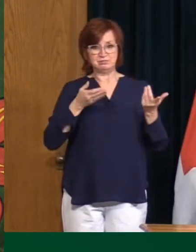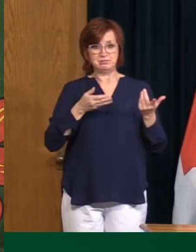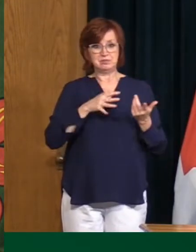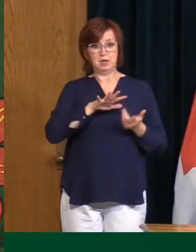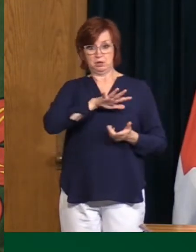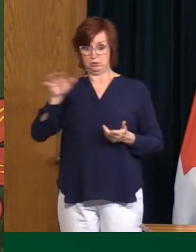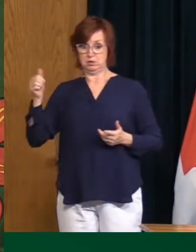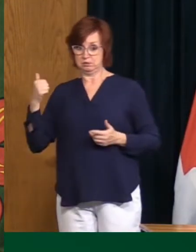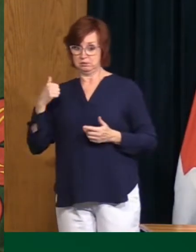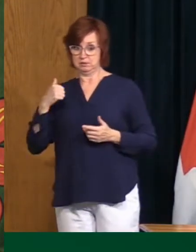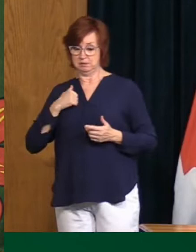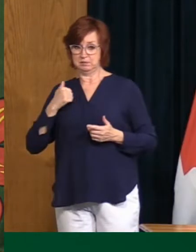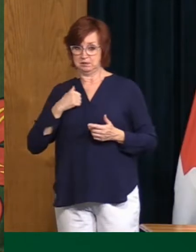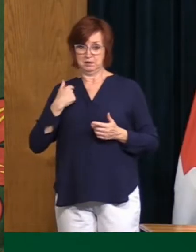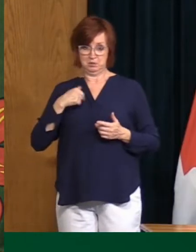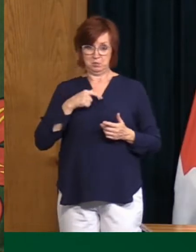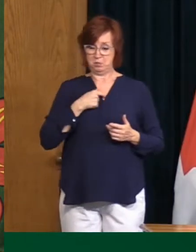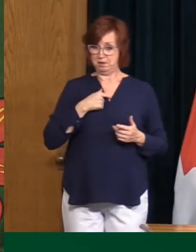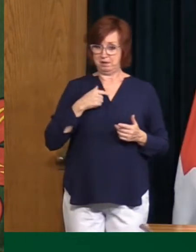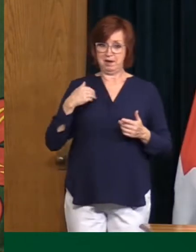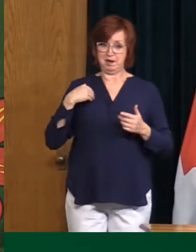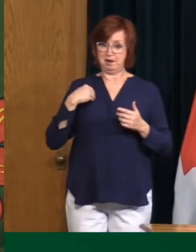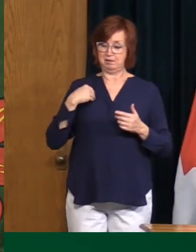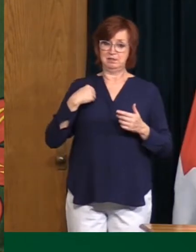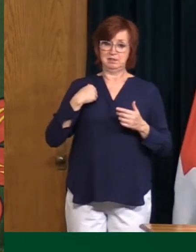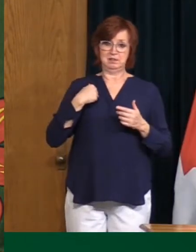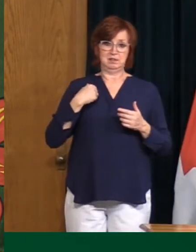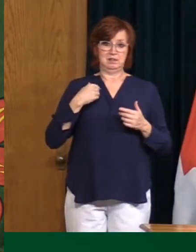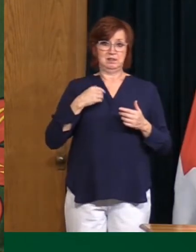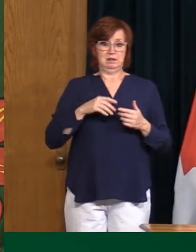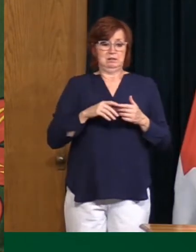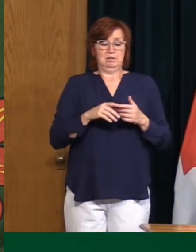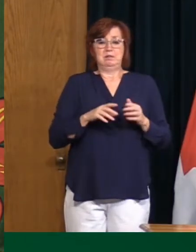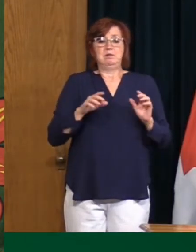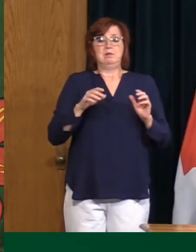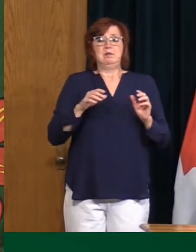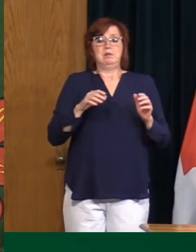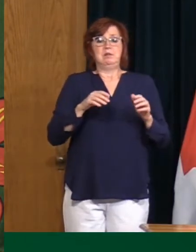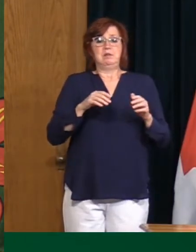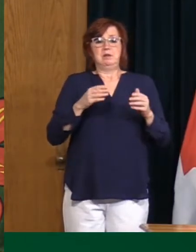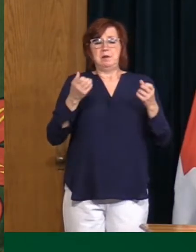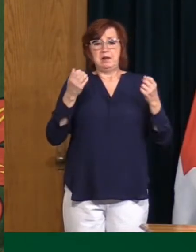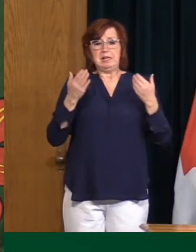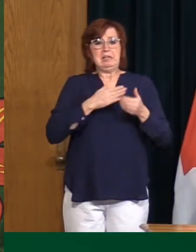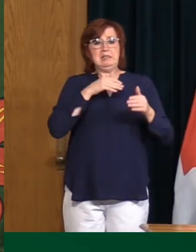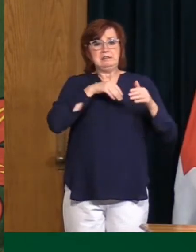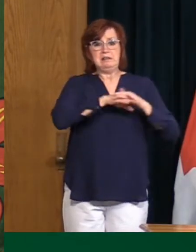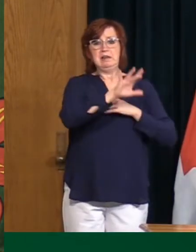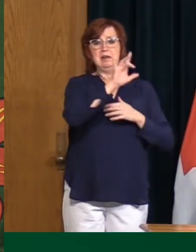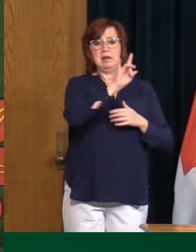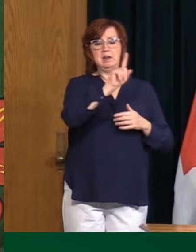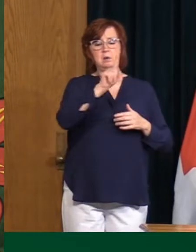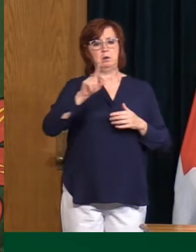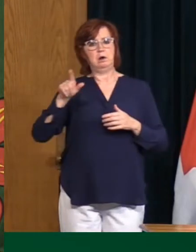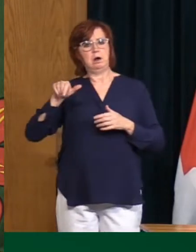with respect to symptoms required to access a test. Now that we've expanded it, we want to make sure that our 811